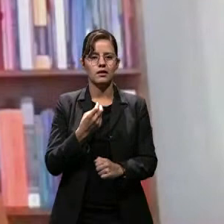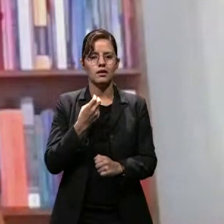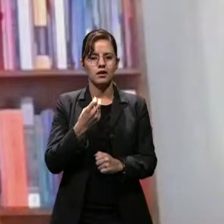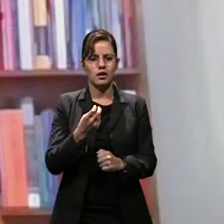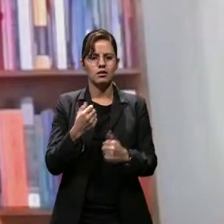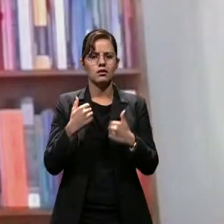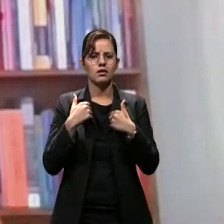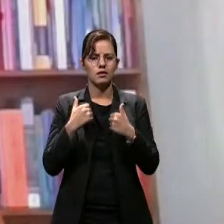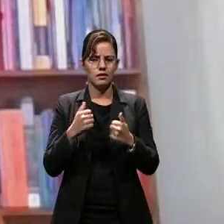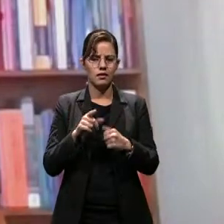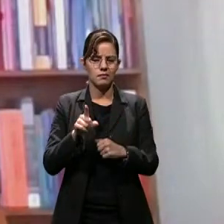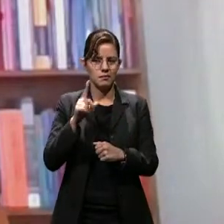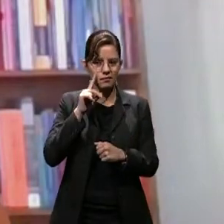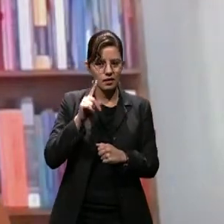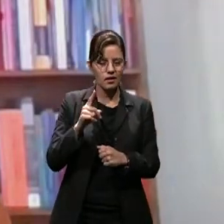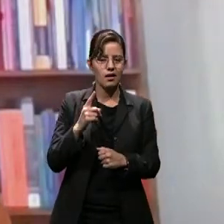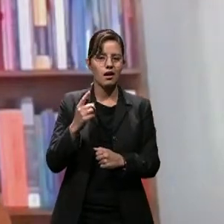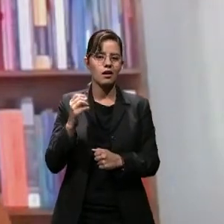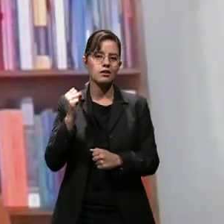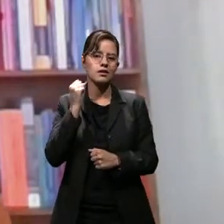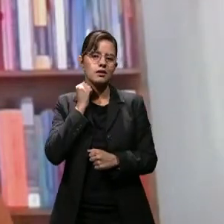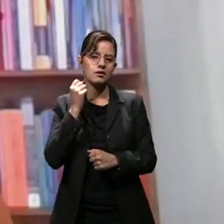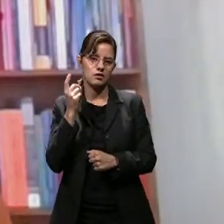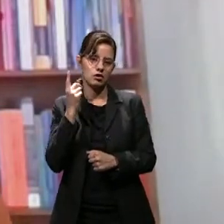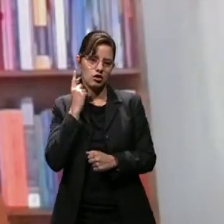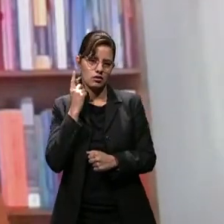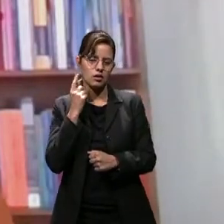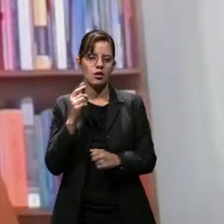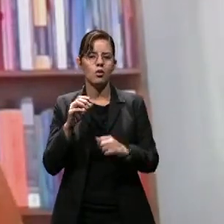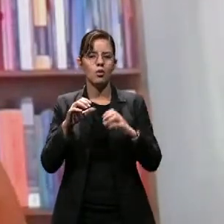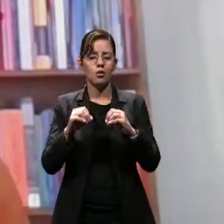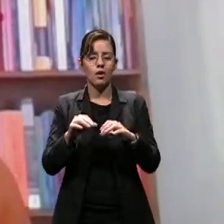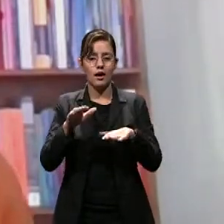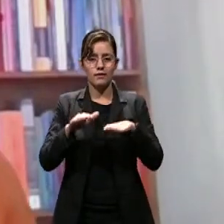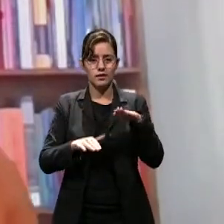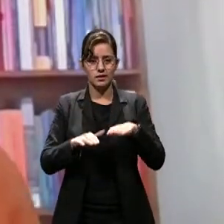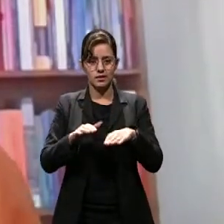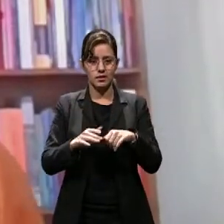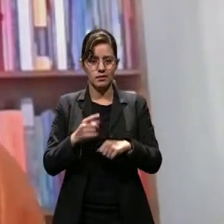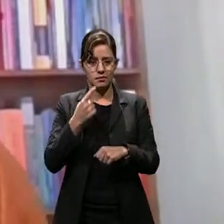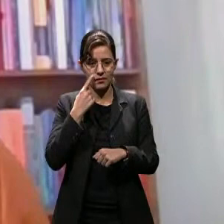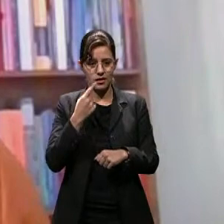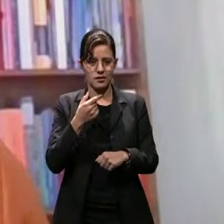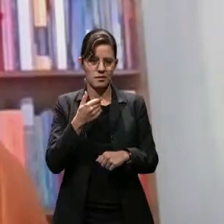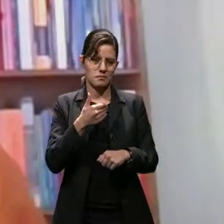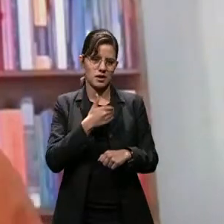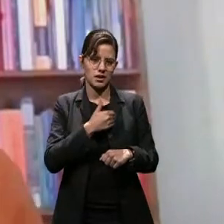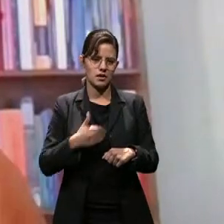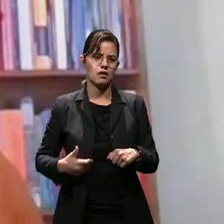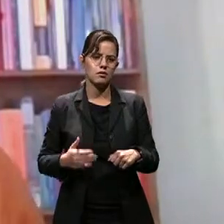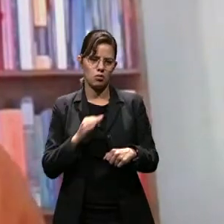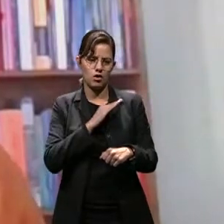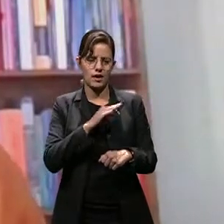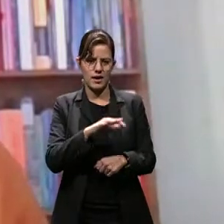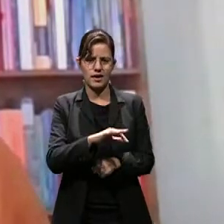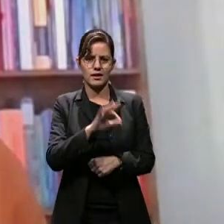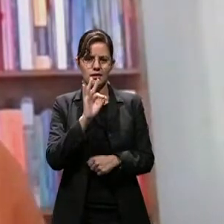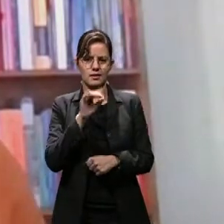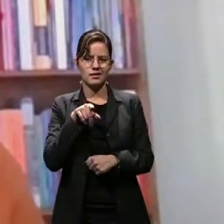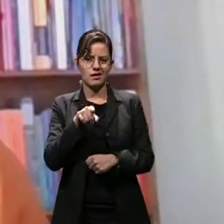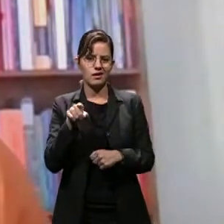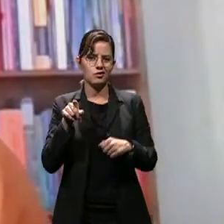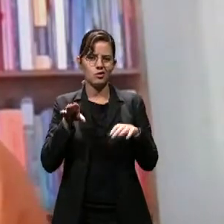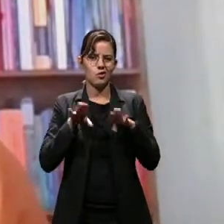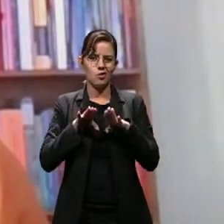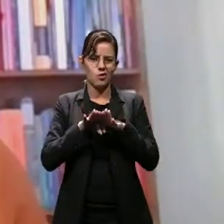of how the legislature comes together, the executive branch, and those positions that